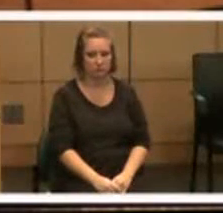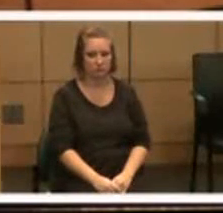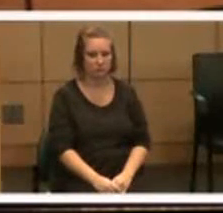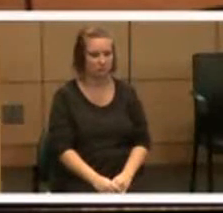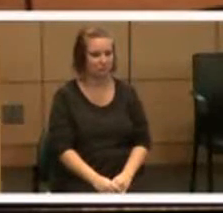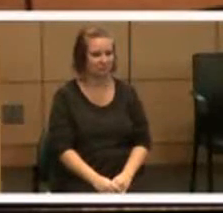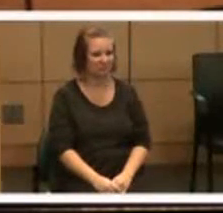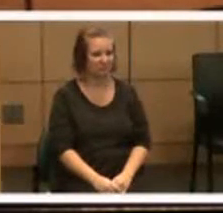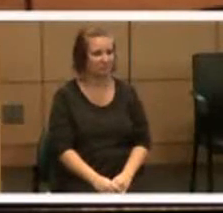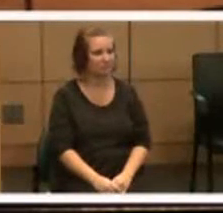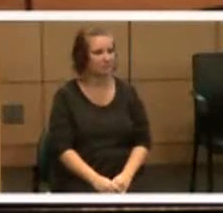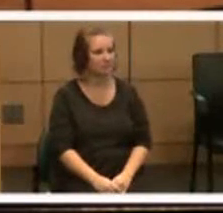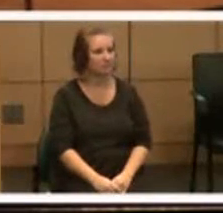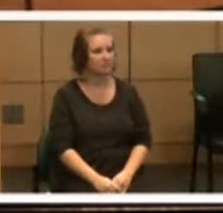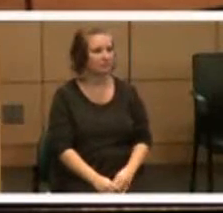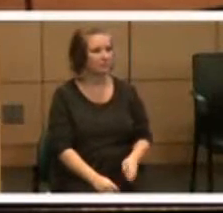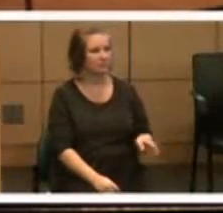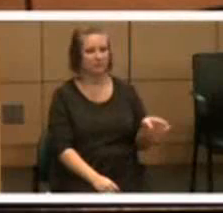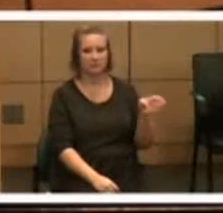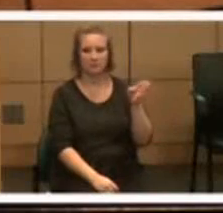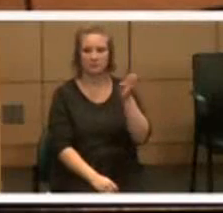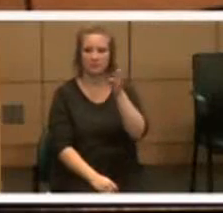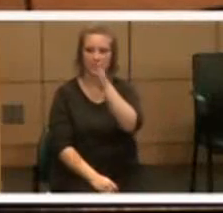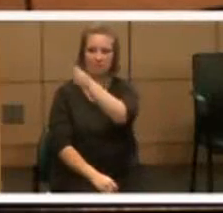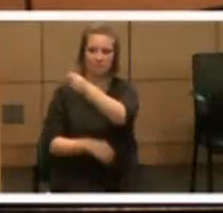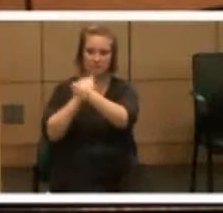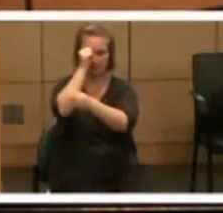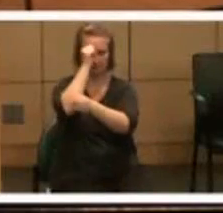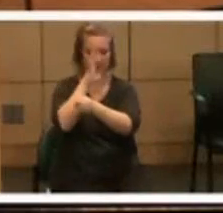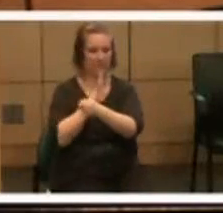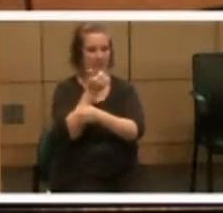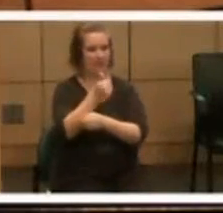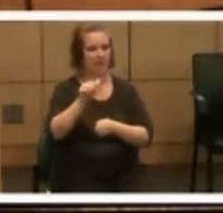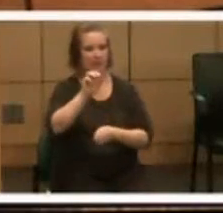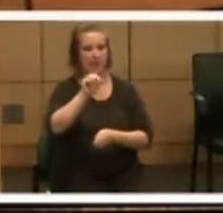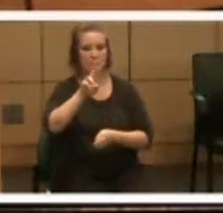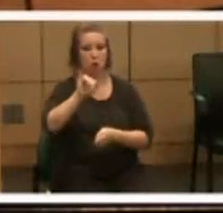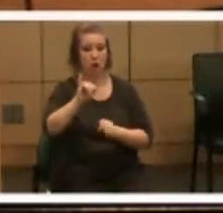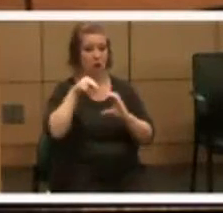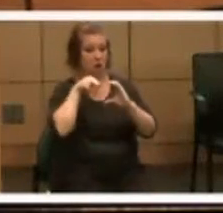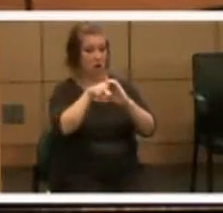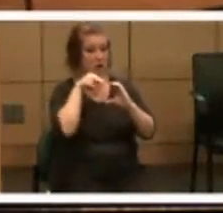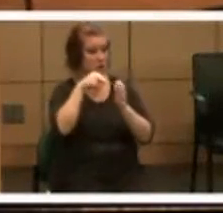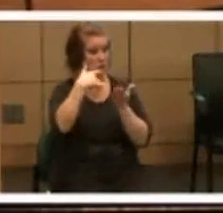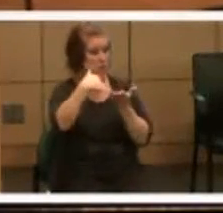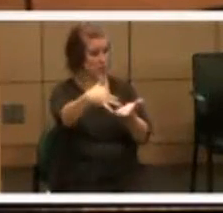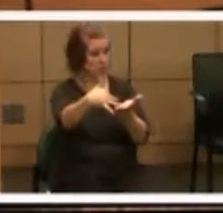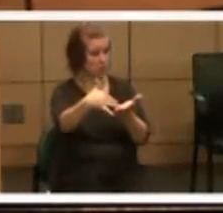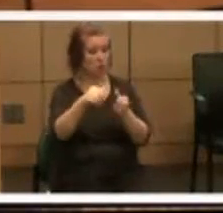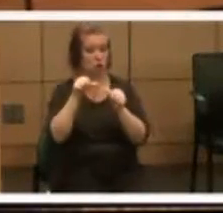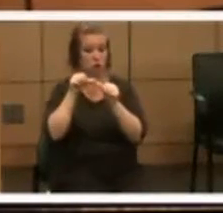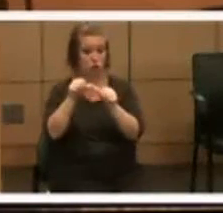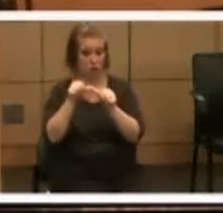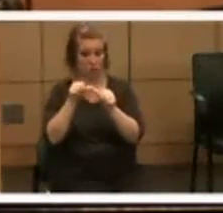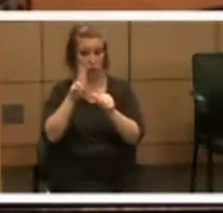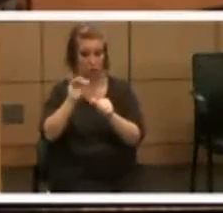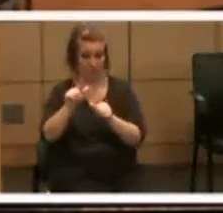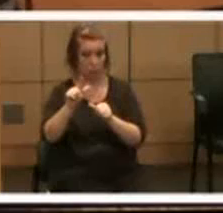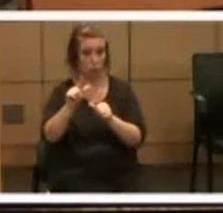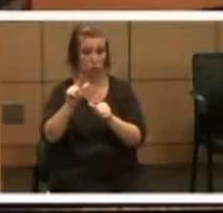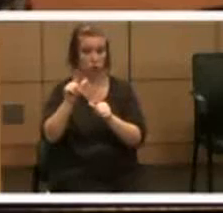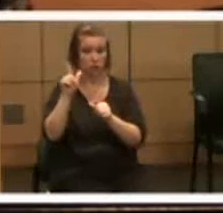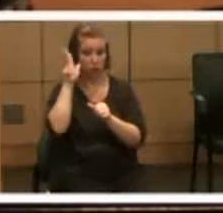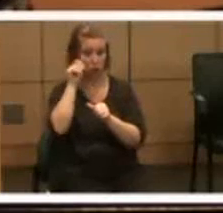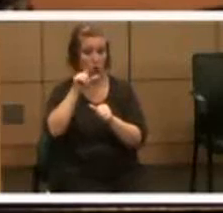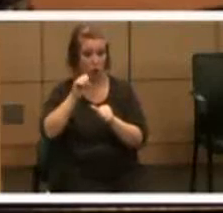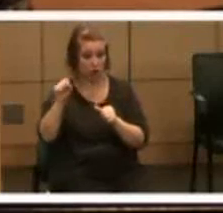Do you know if any of the MRI studies looked at sort of acutely taking away hearing versus the kids with chronic unilateral hearing loss, and what did they control for